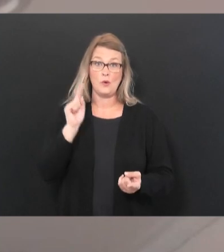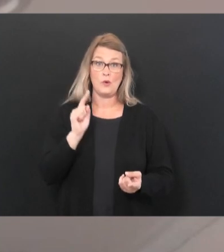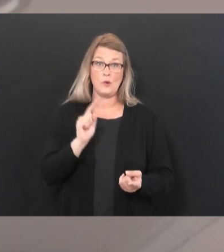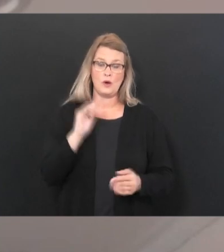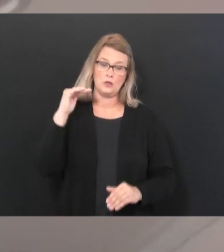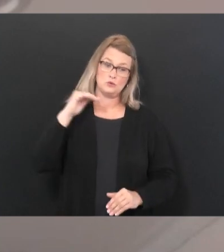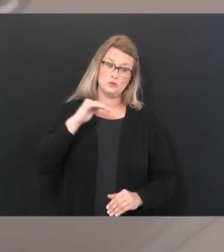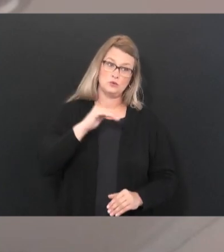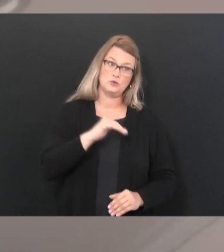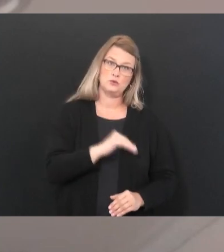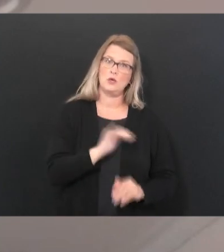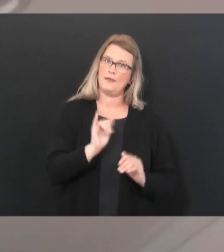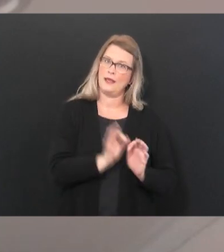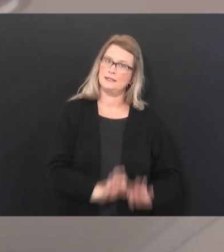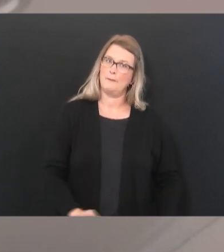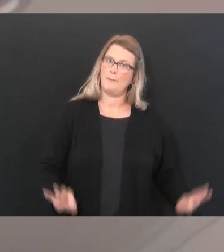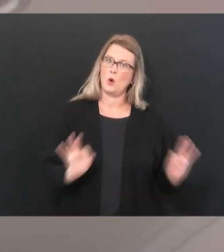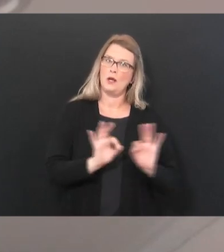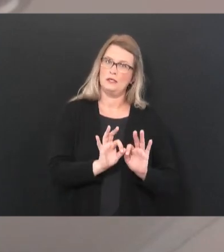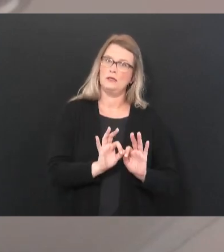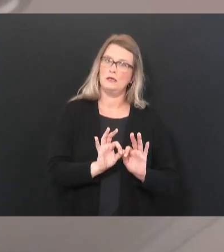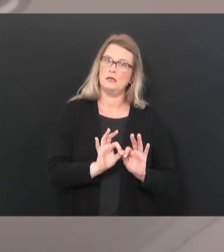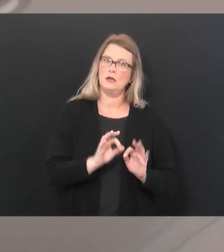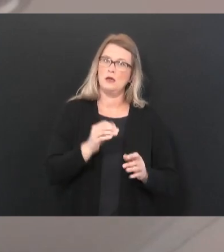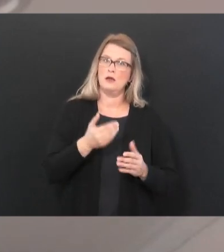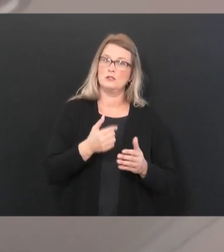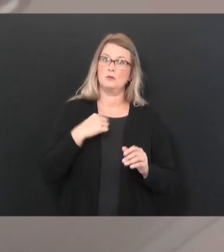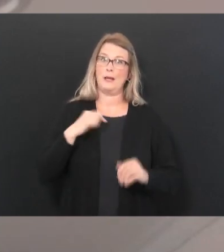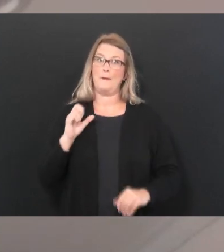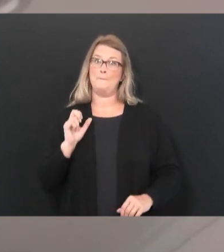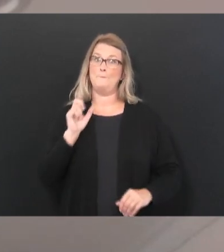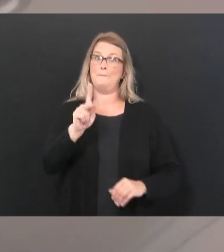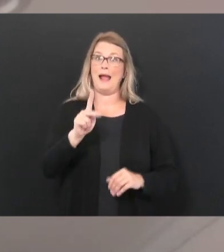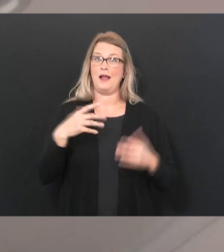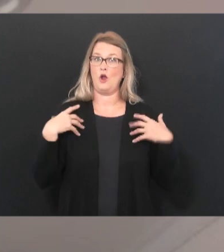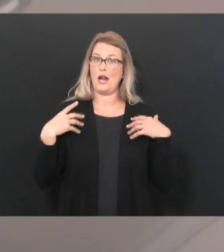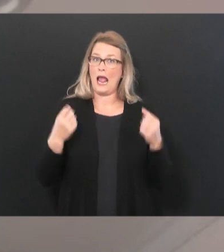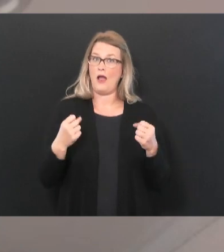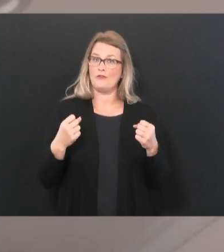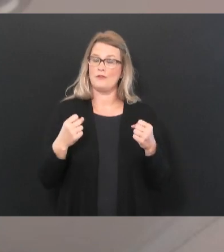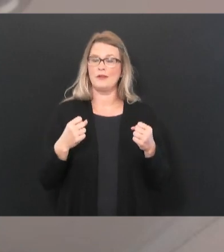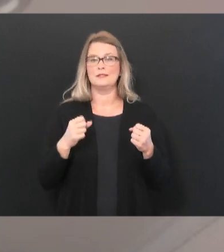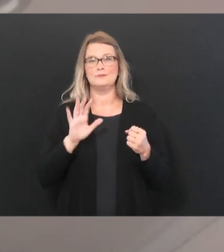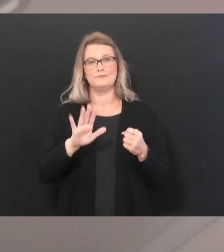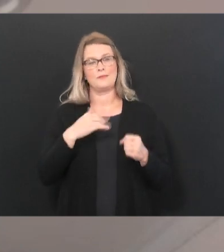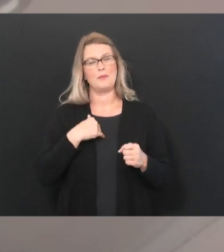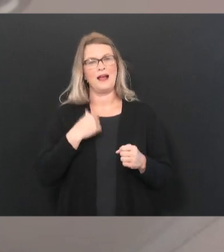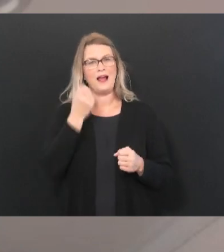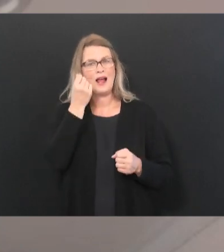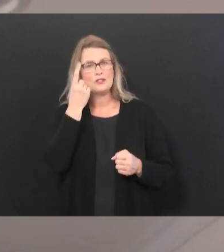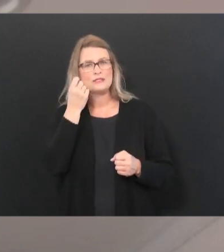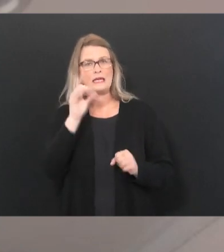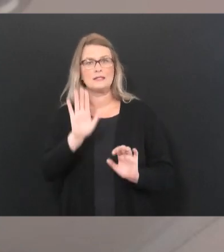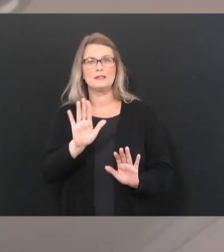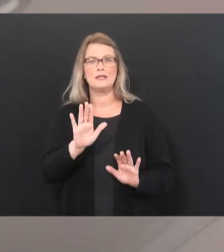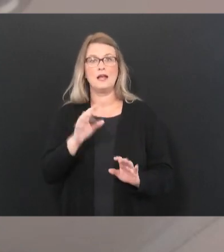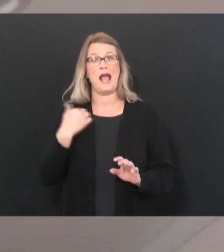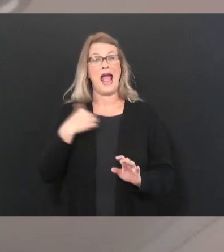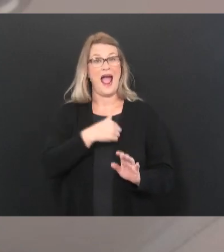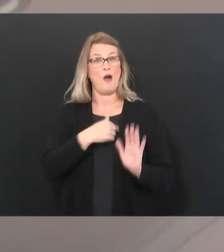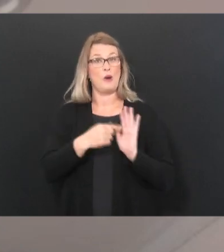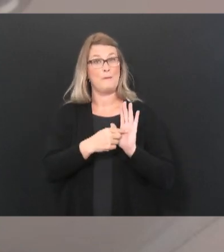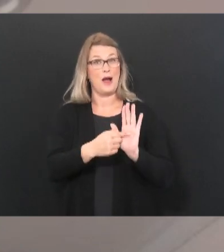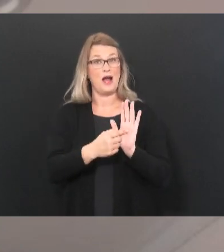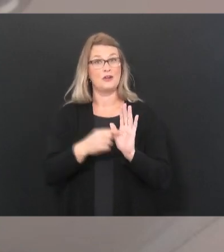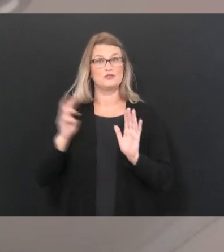cases are really critical for us to be able to start back on the health side. And I would just say, just like the models that we talked about